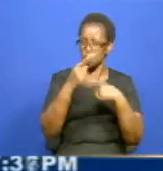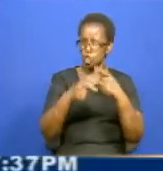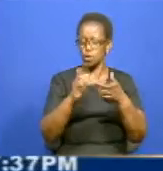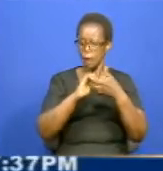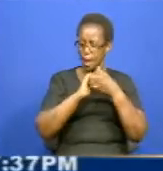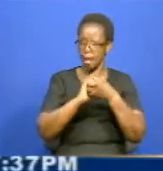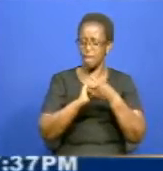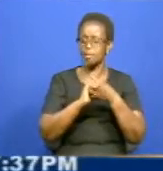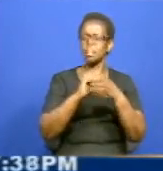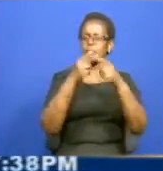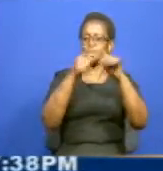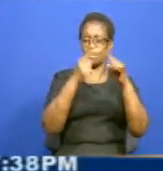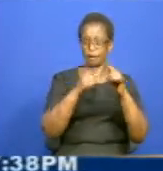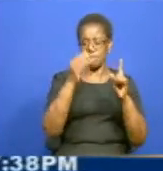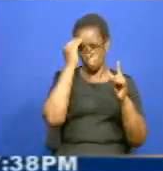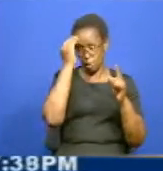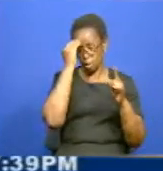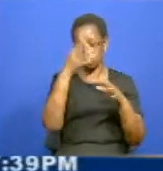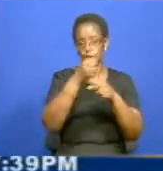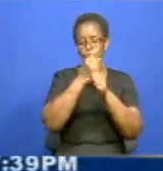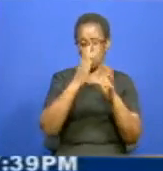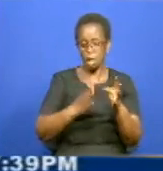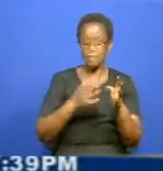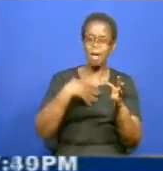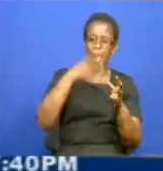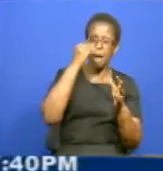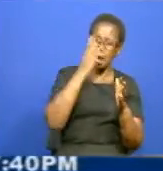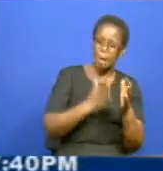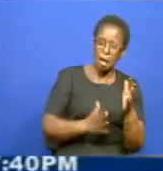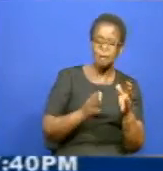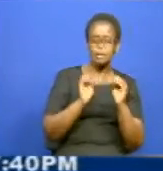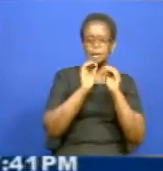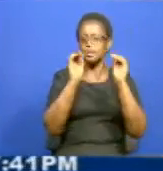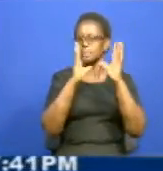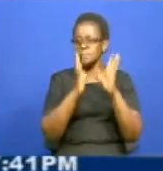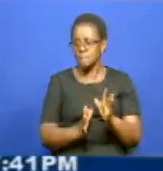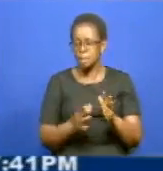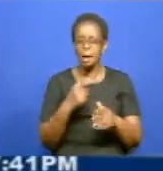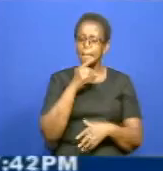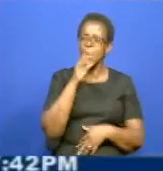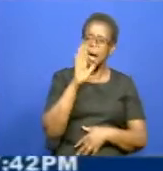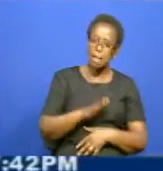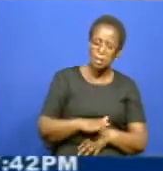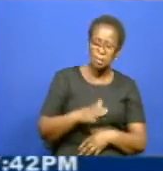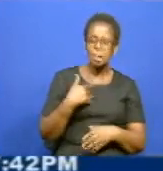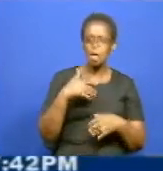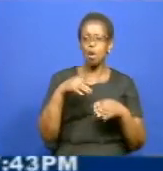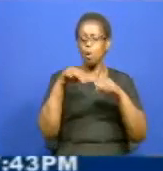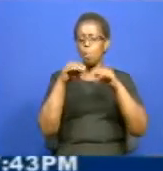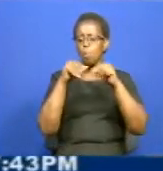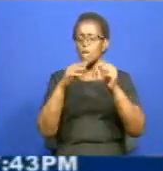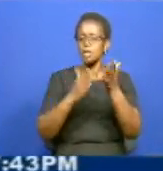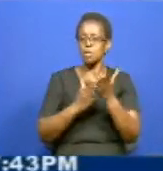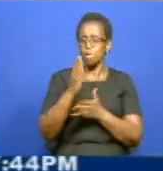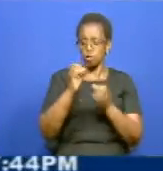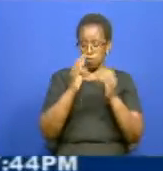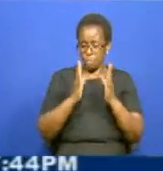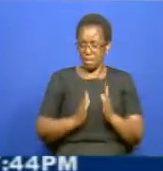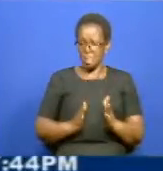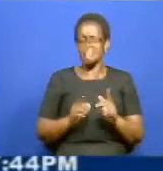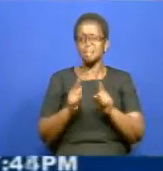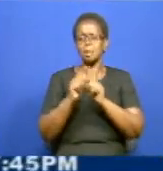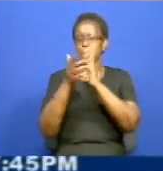education stakeholders, learners, teachers, parents, curriculum specialists, quality assurance officers, and experts to ensure